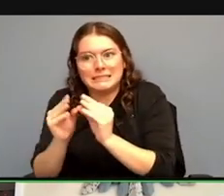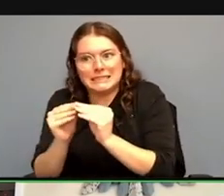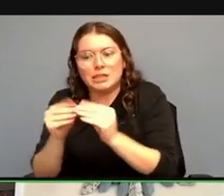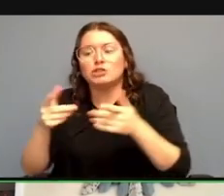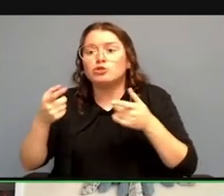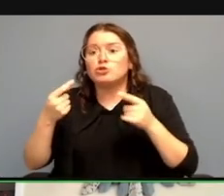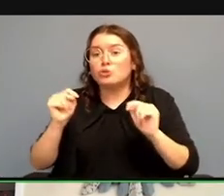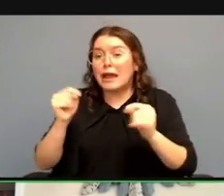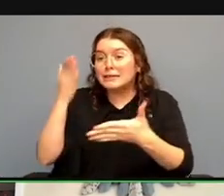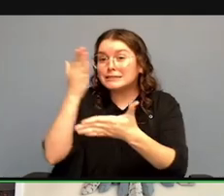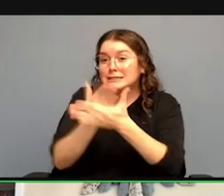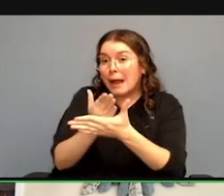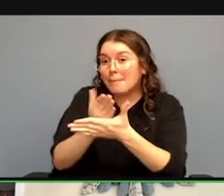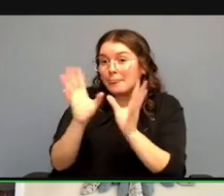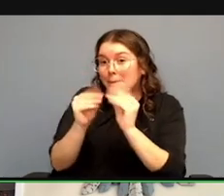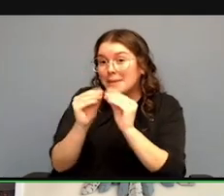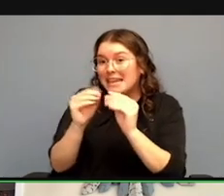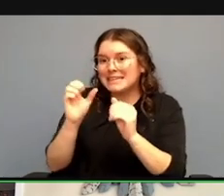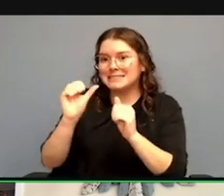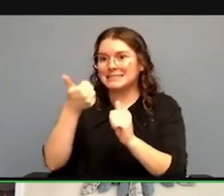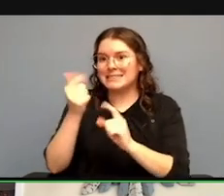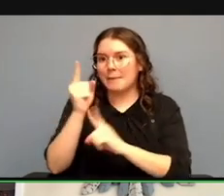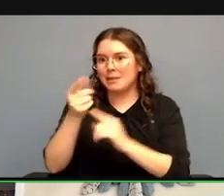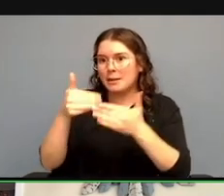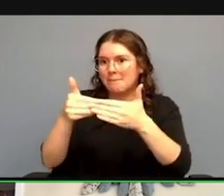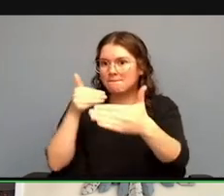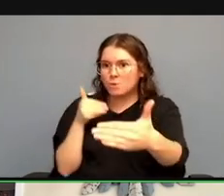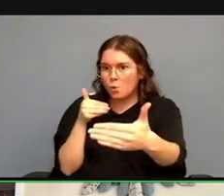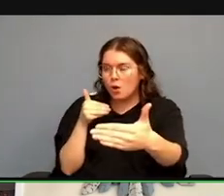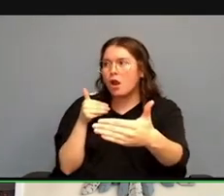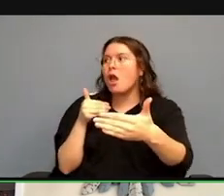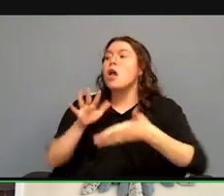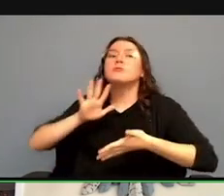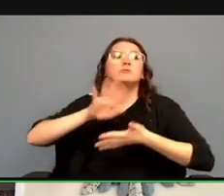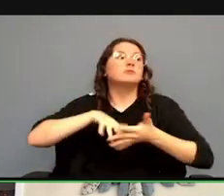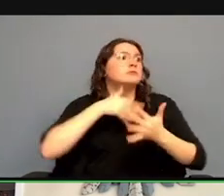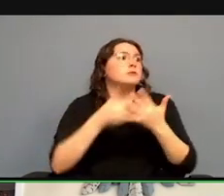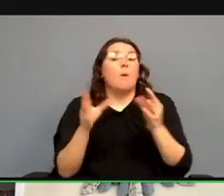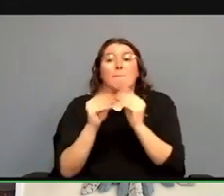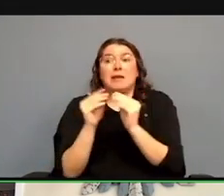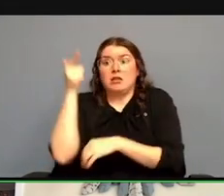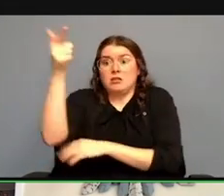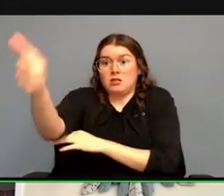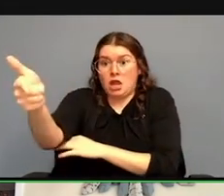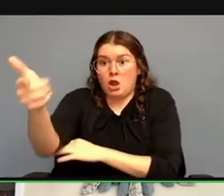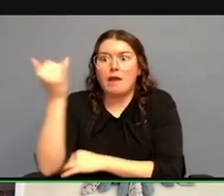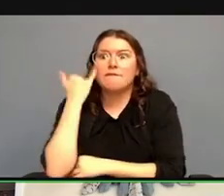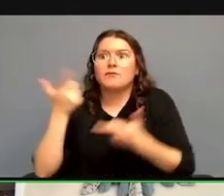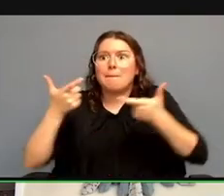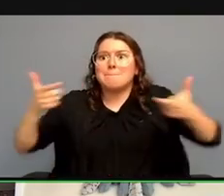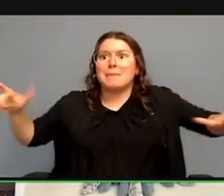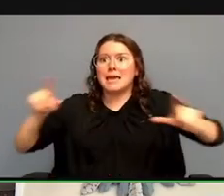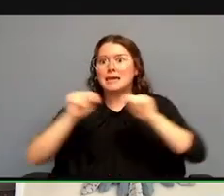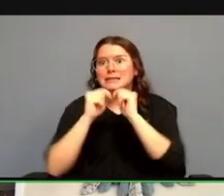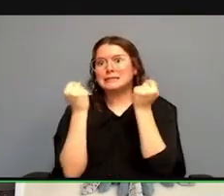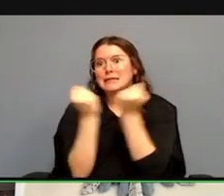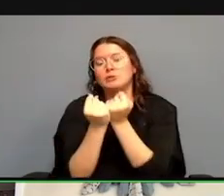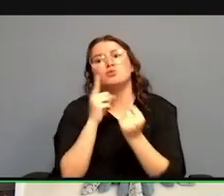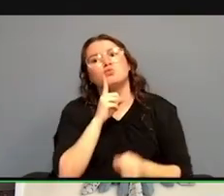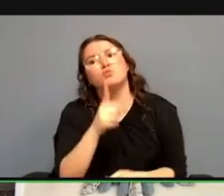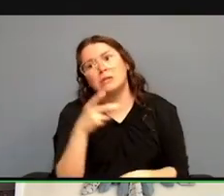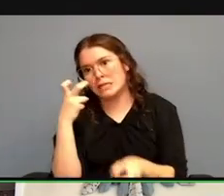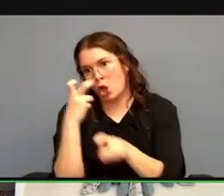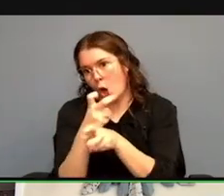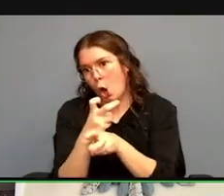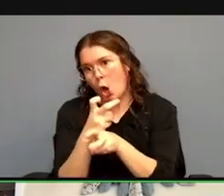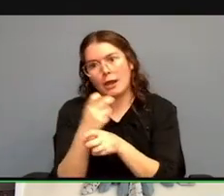time and schedule another meeting before everyone leaves, especially if you have a large team, because it's really hard to